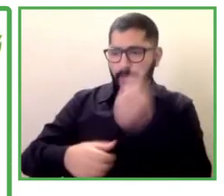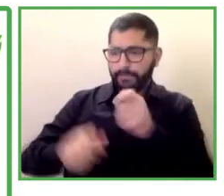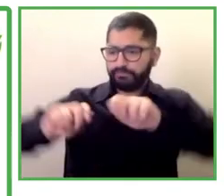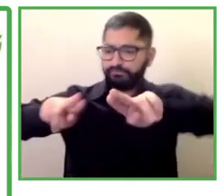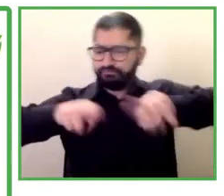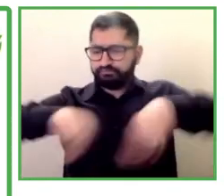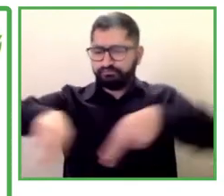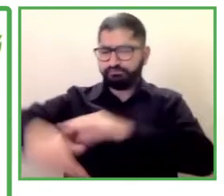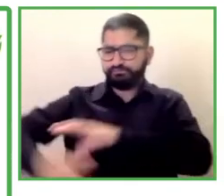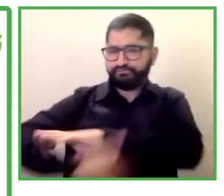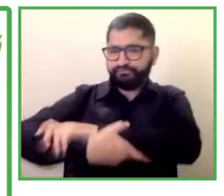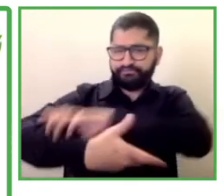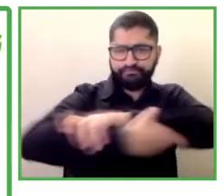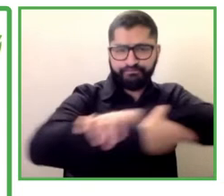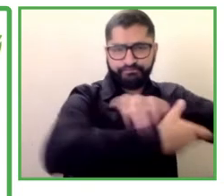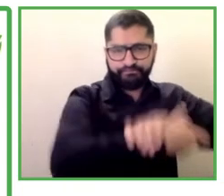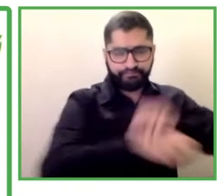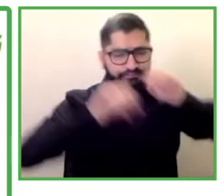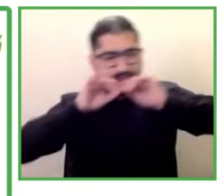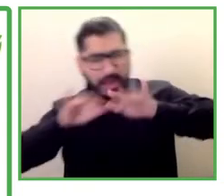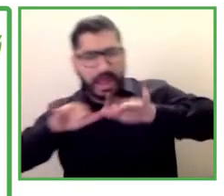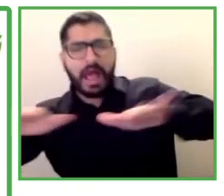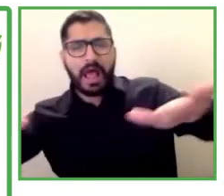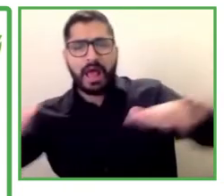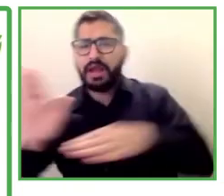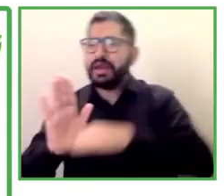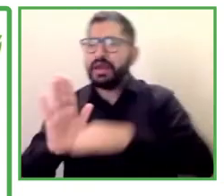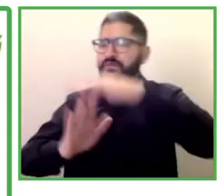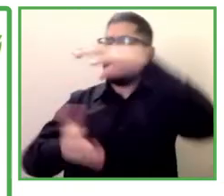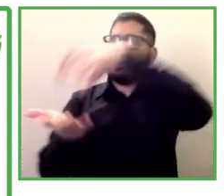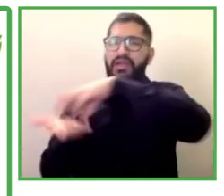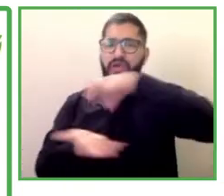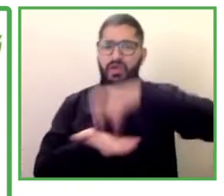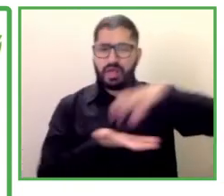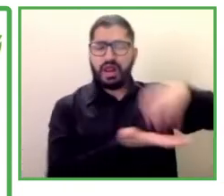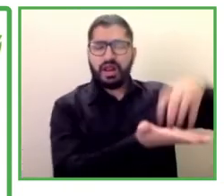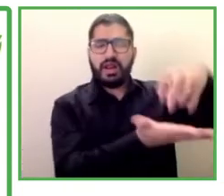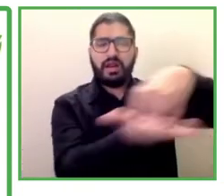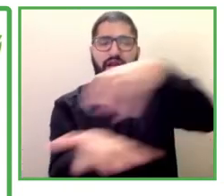from 3 to 19 organizations.